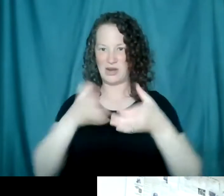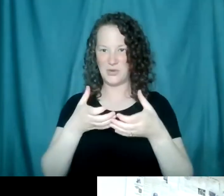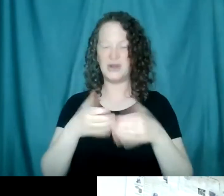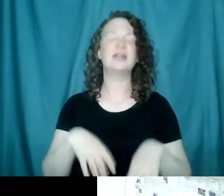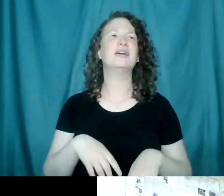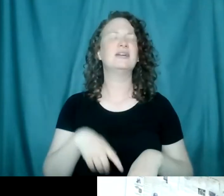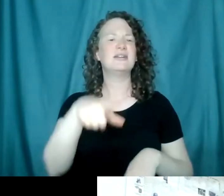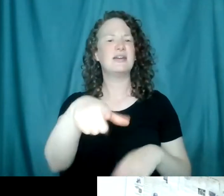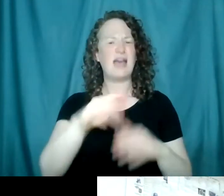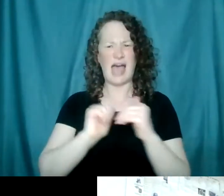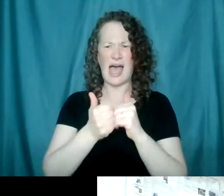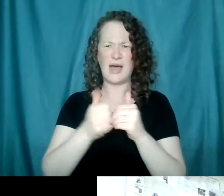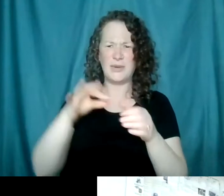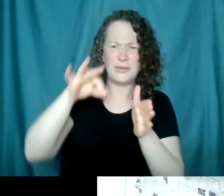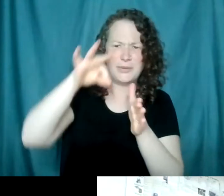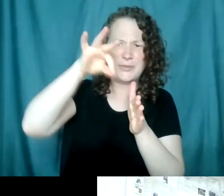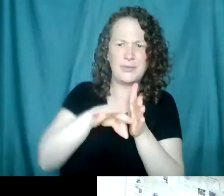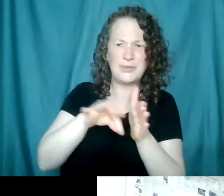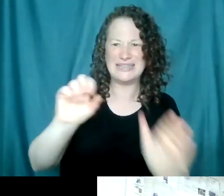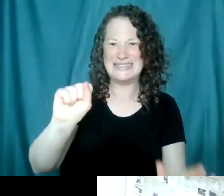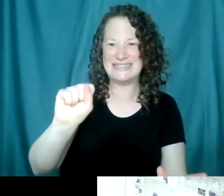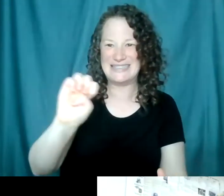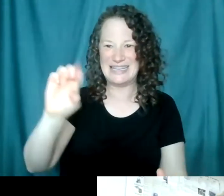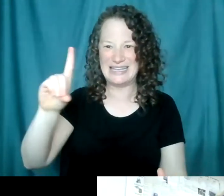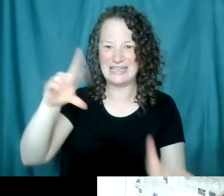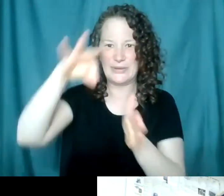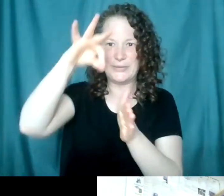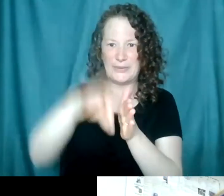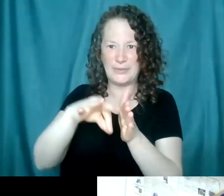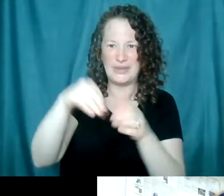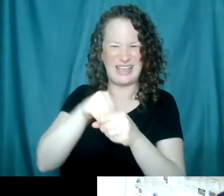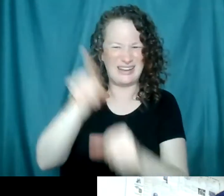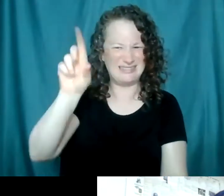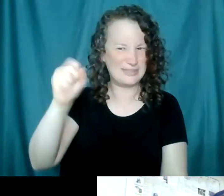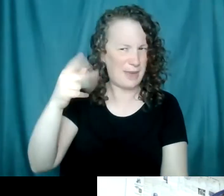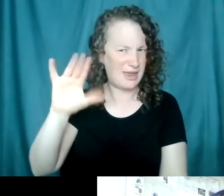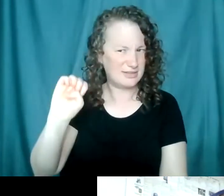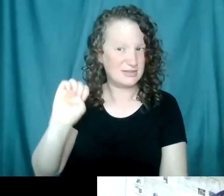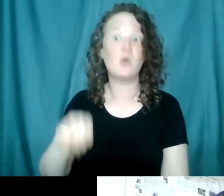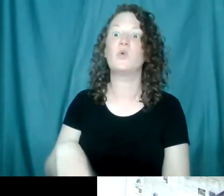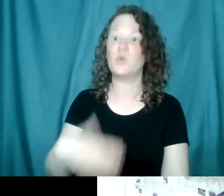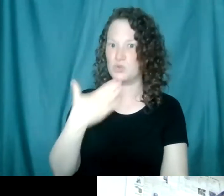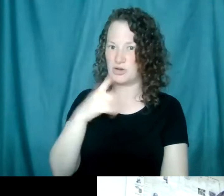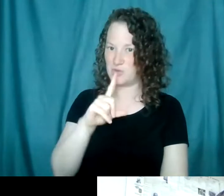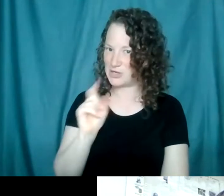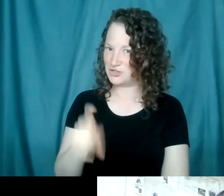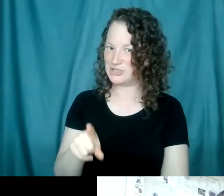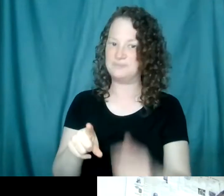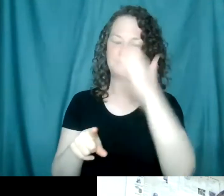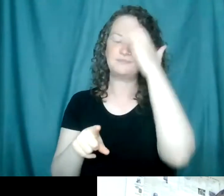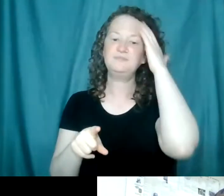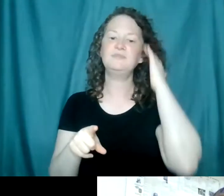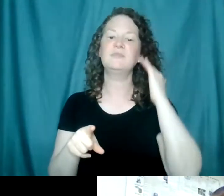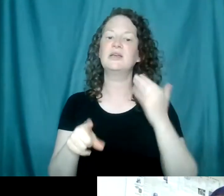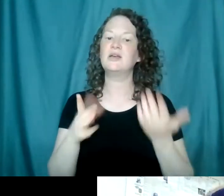do you plant a seed in space? Oh, very, very good question. So a